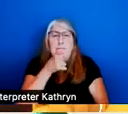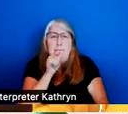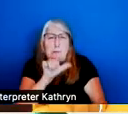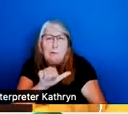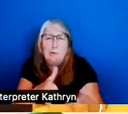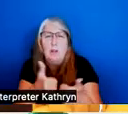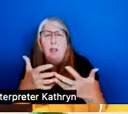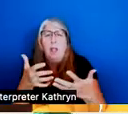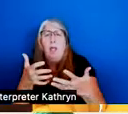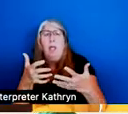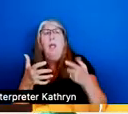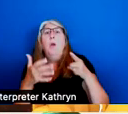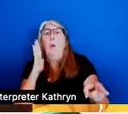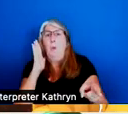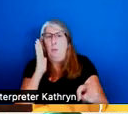is more.